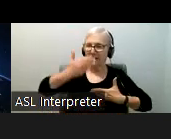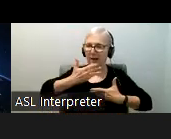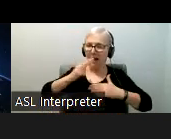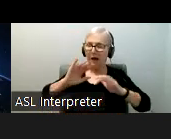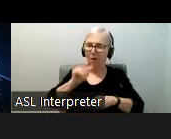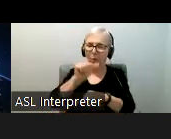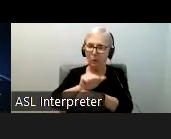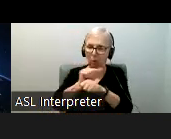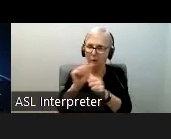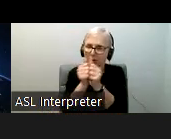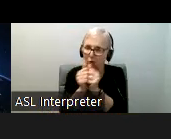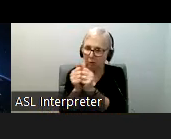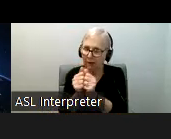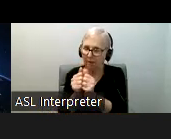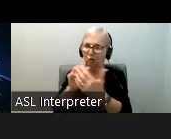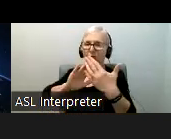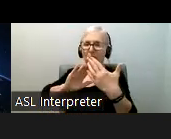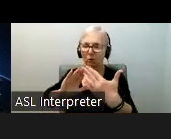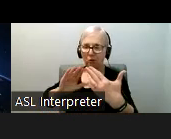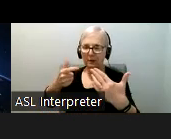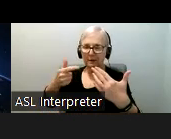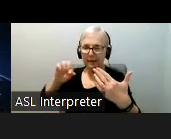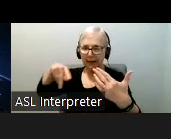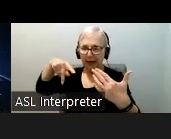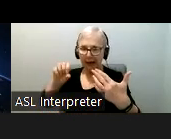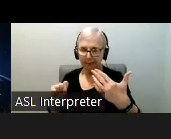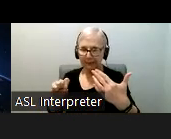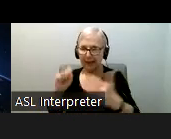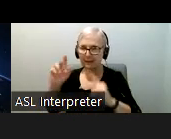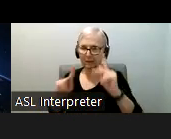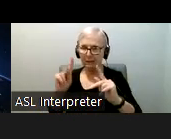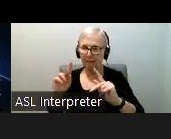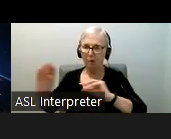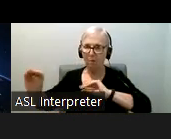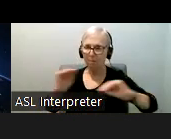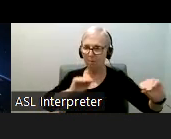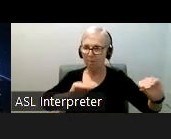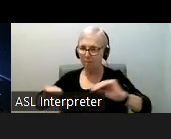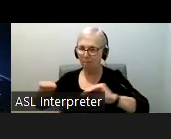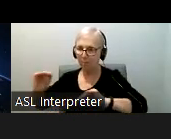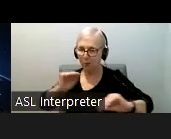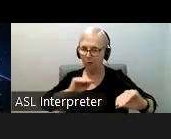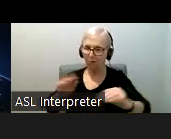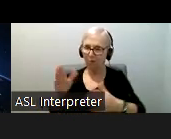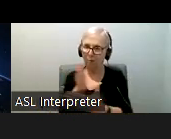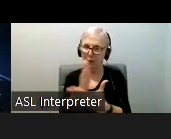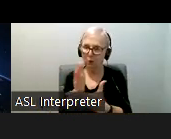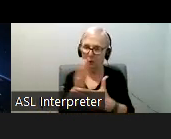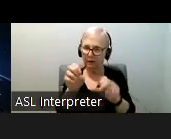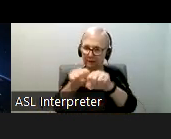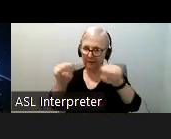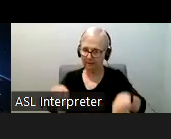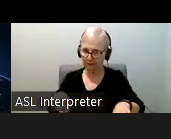to address gaps that come out as people maybe move between those different systems and do that in a standardized way.